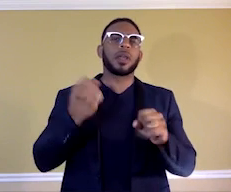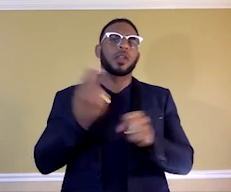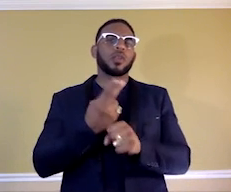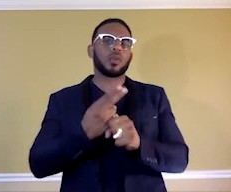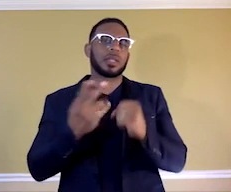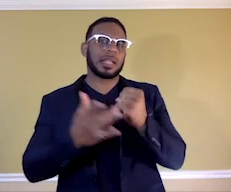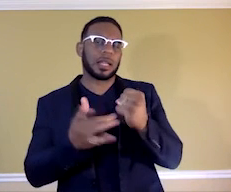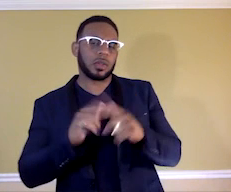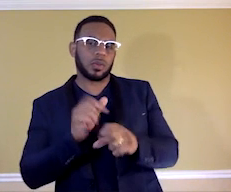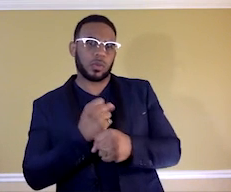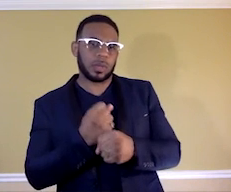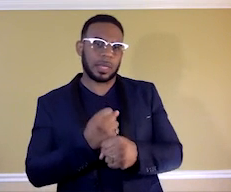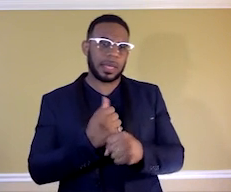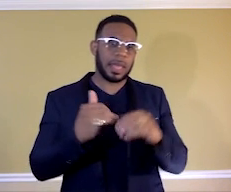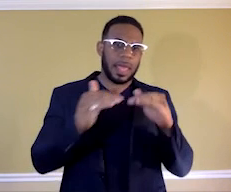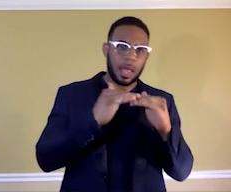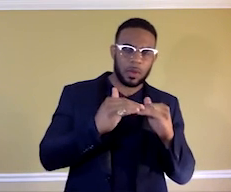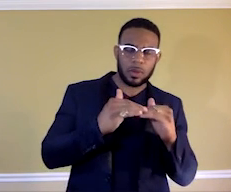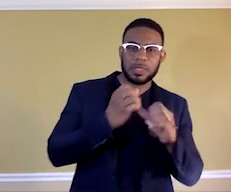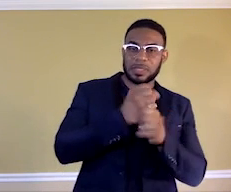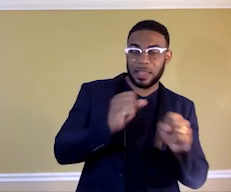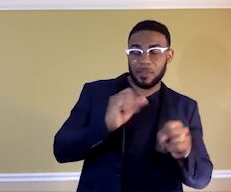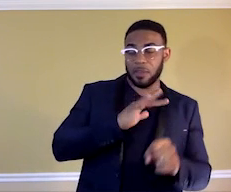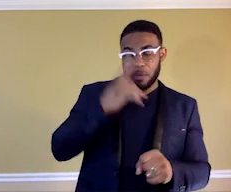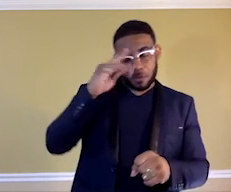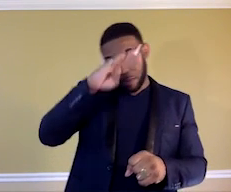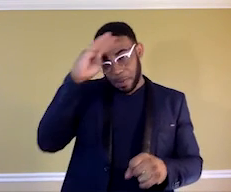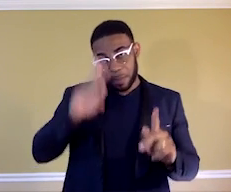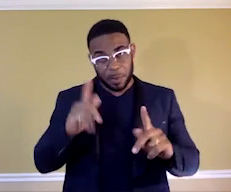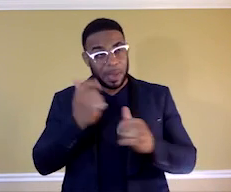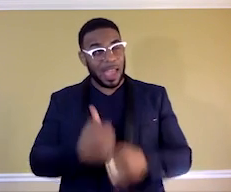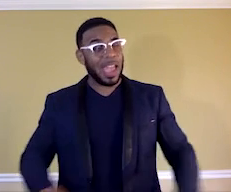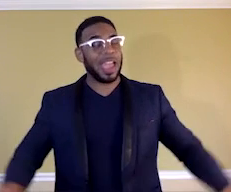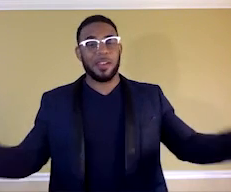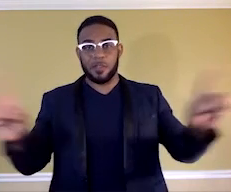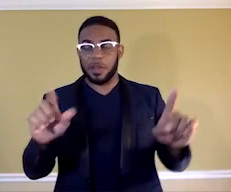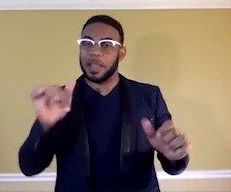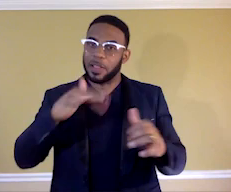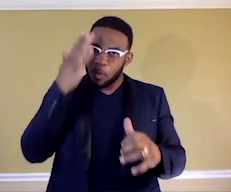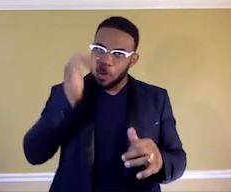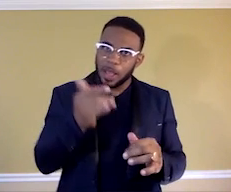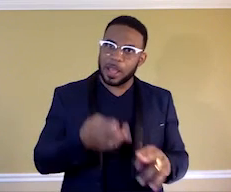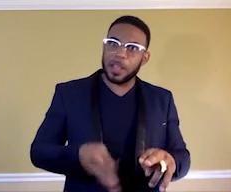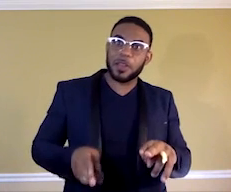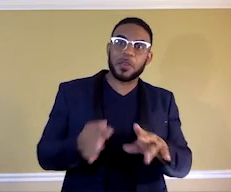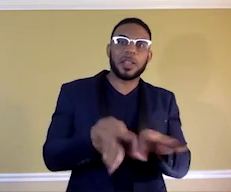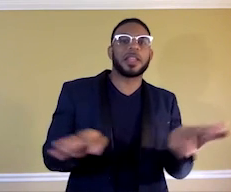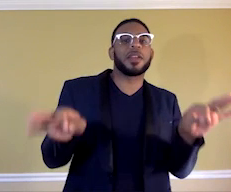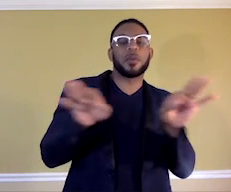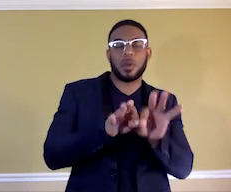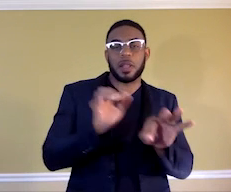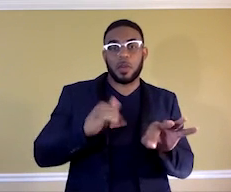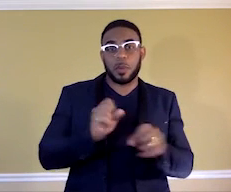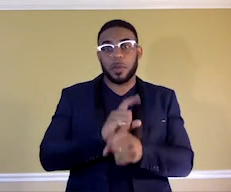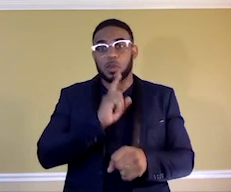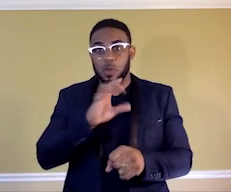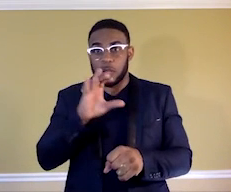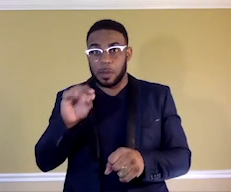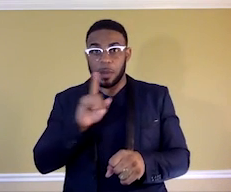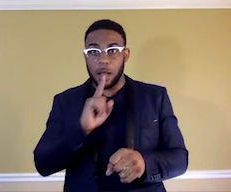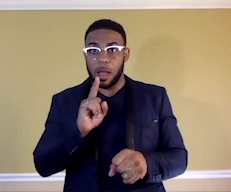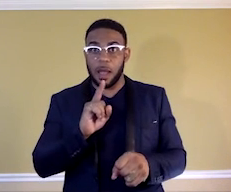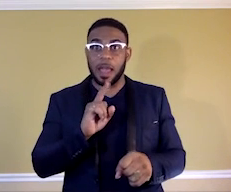use technology to create equitable and safer futures for Black people everywhere. This is why it's increasingly important that we ensure the companies